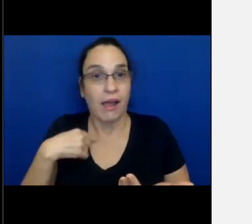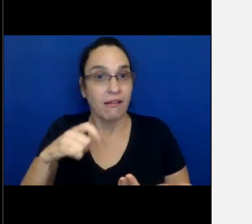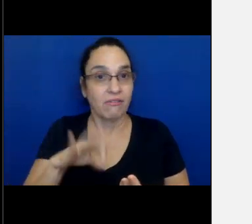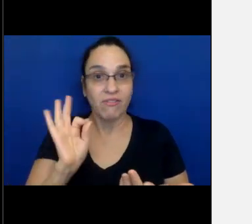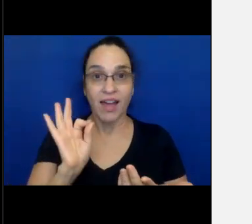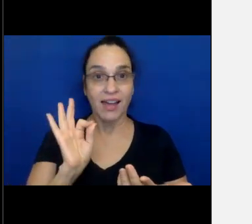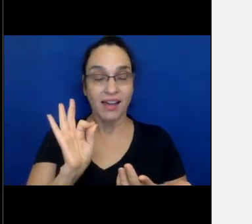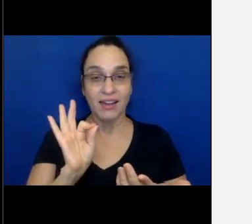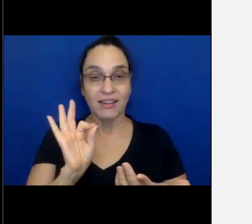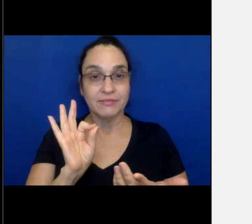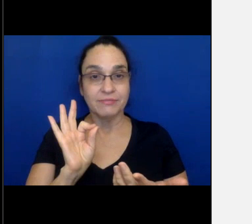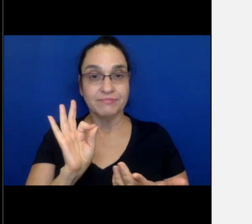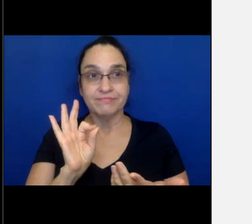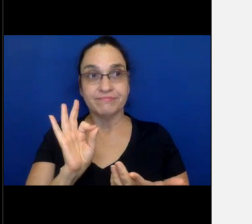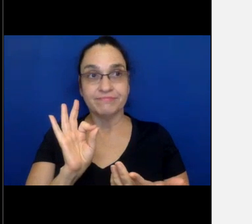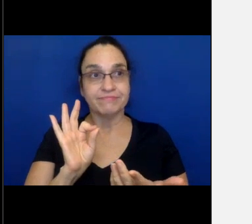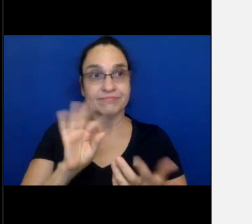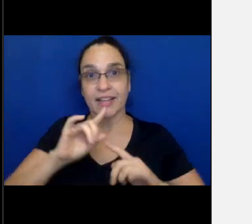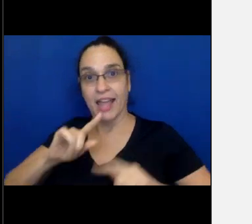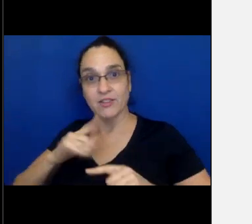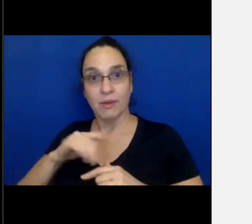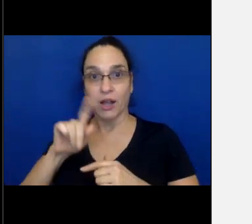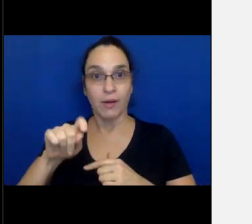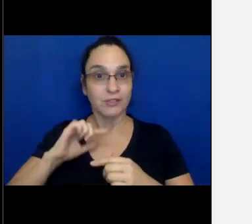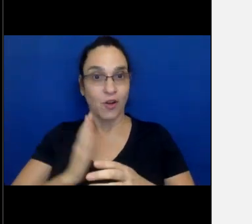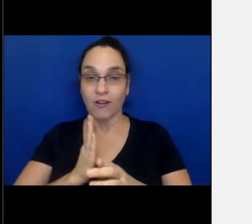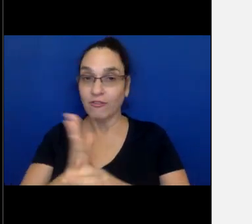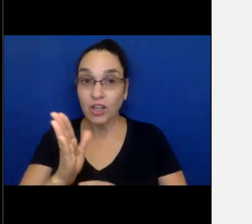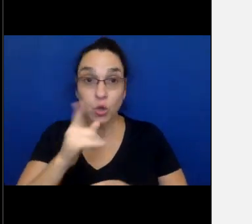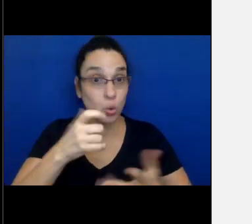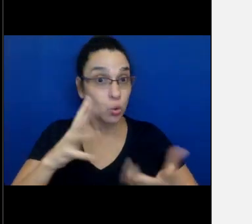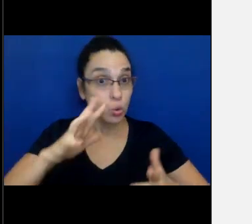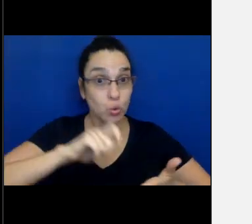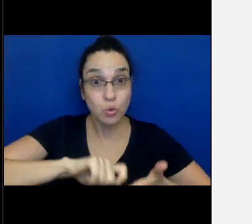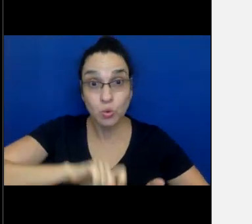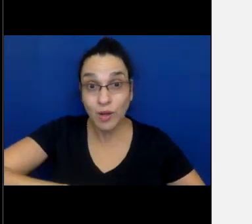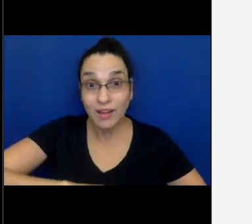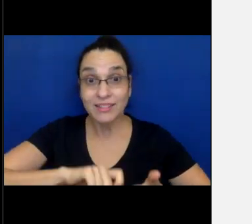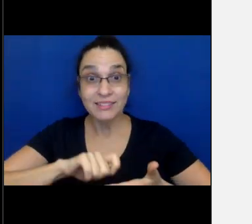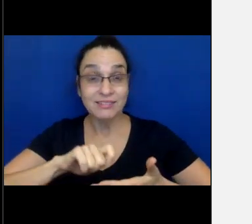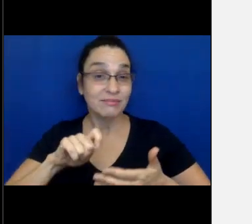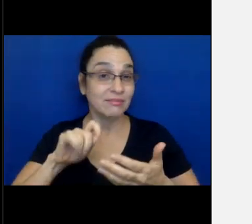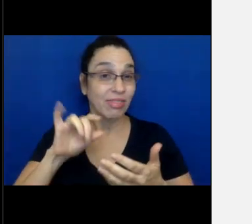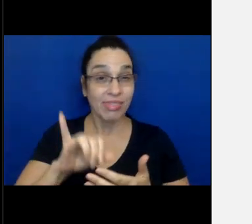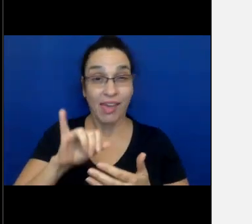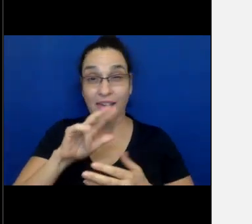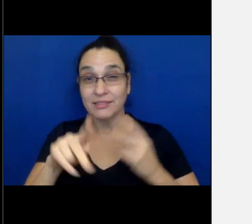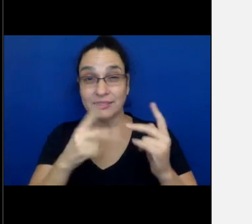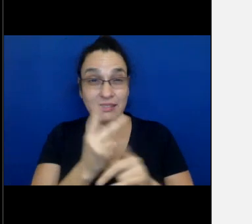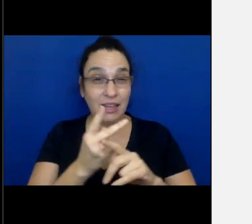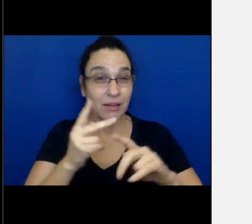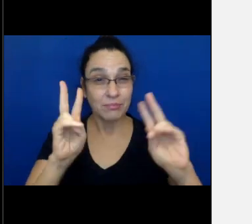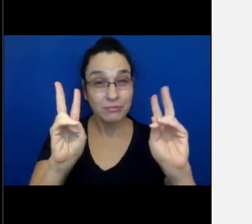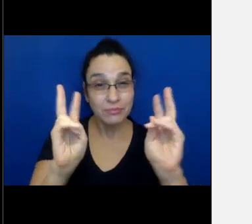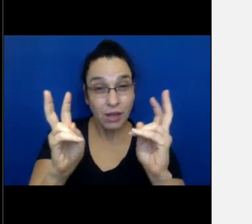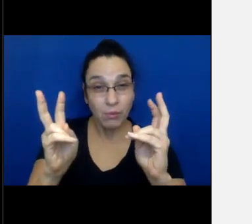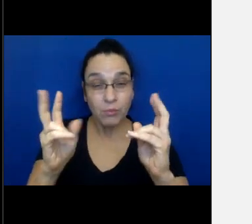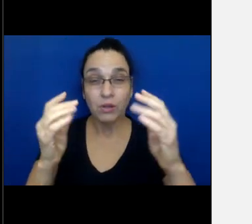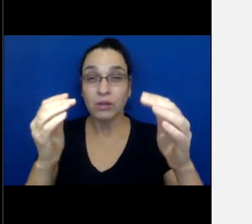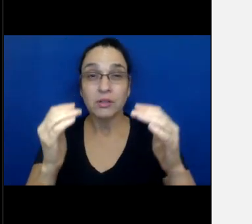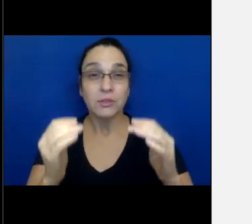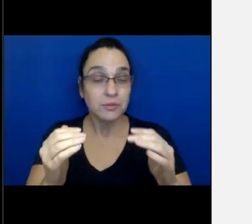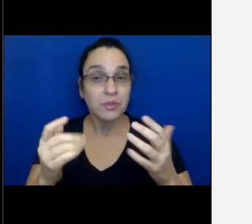question in relation to within the field, right? Who's been answering these kinds of questions. But I also have colleagues for whom I